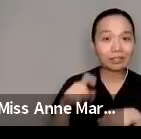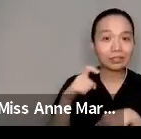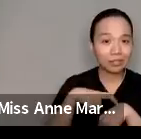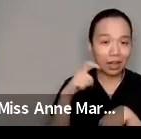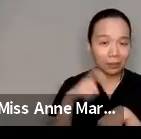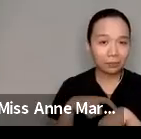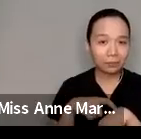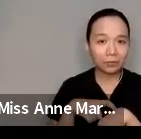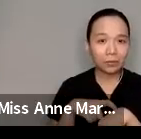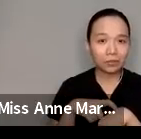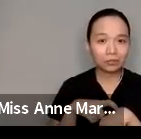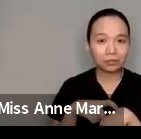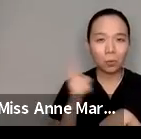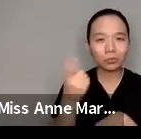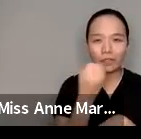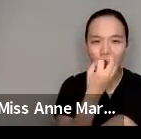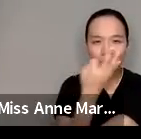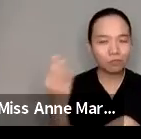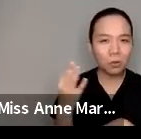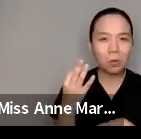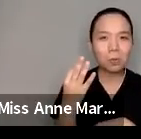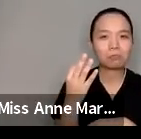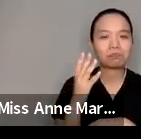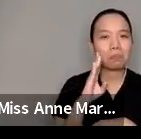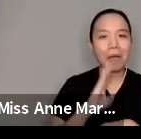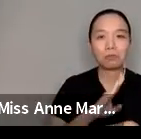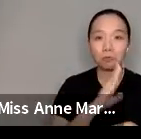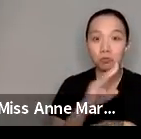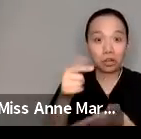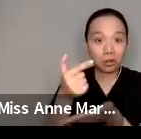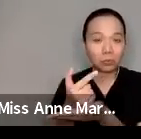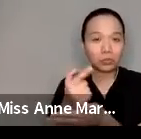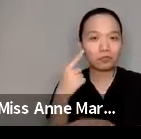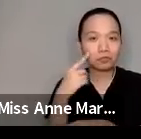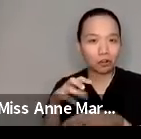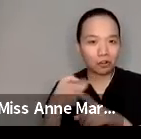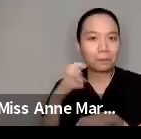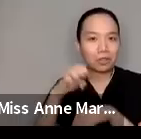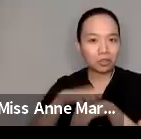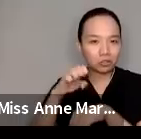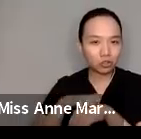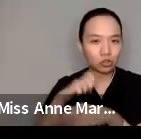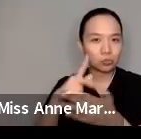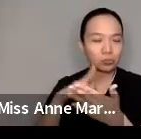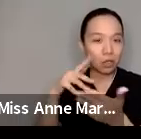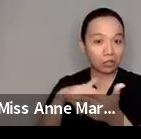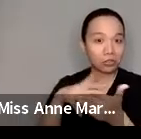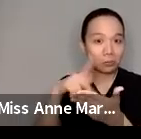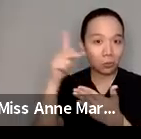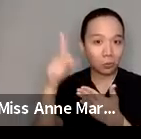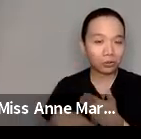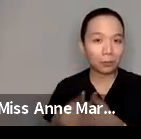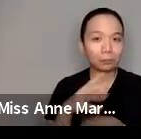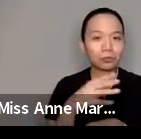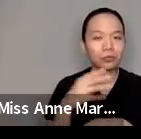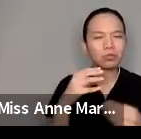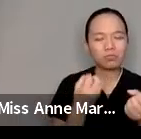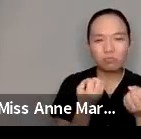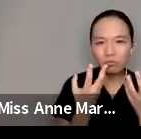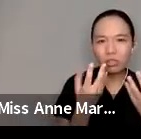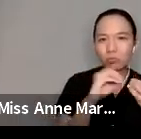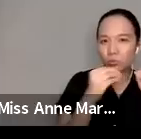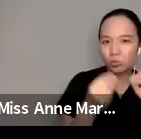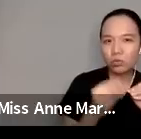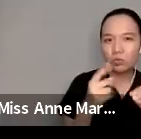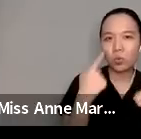were only a few bachelors from the English Language Education Study Program, while the number of children who were attending